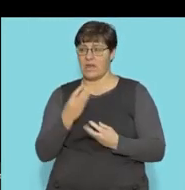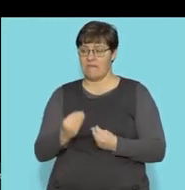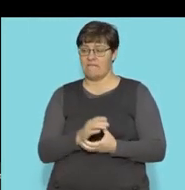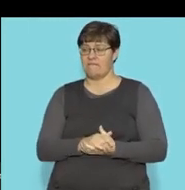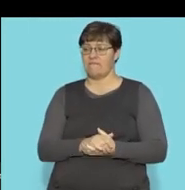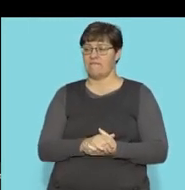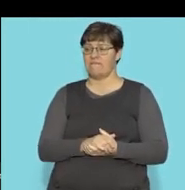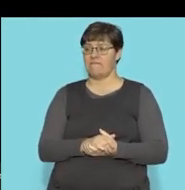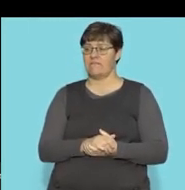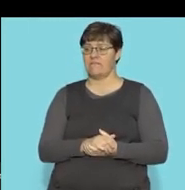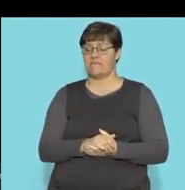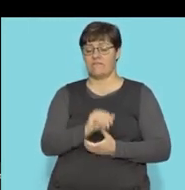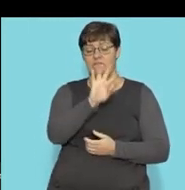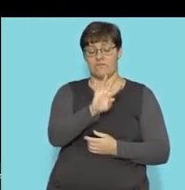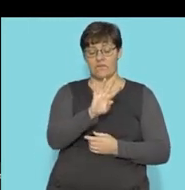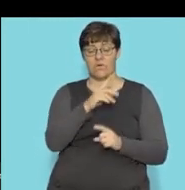So we're going to have